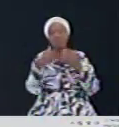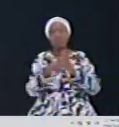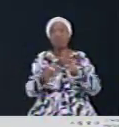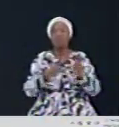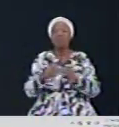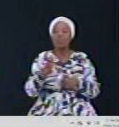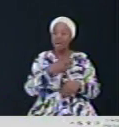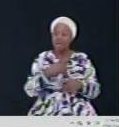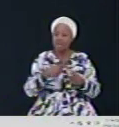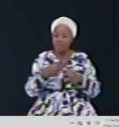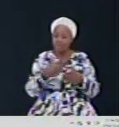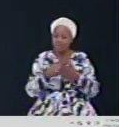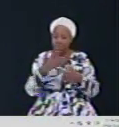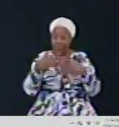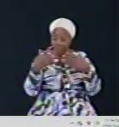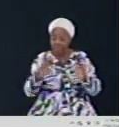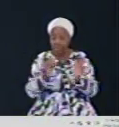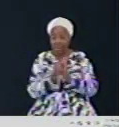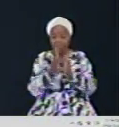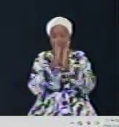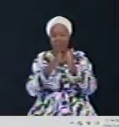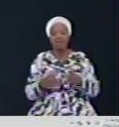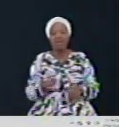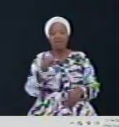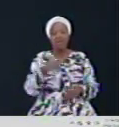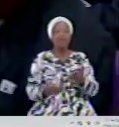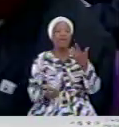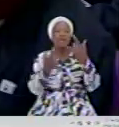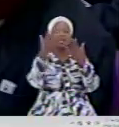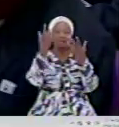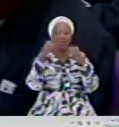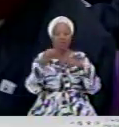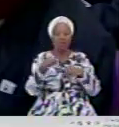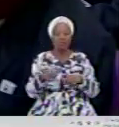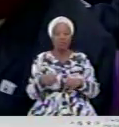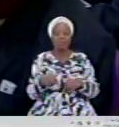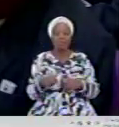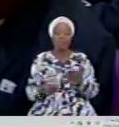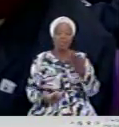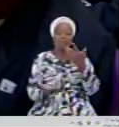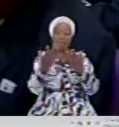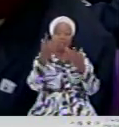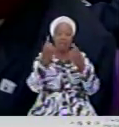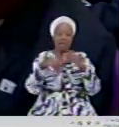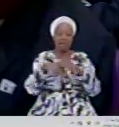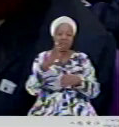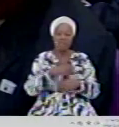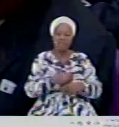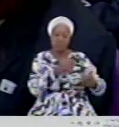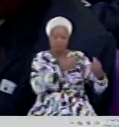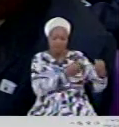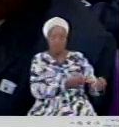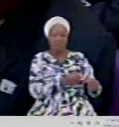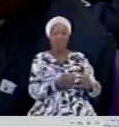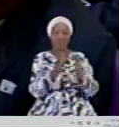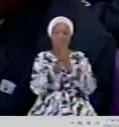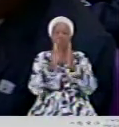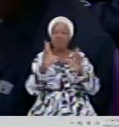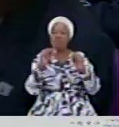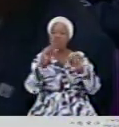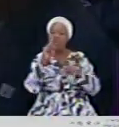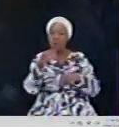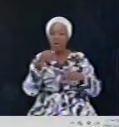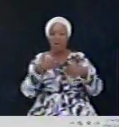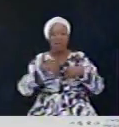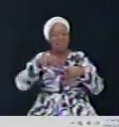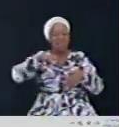And before he finished the prayer, the fire came down. A courageous prayer. Nobody had ever